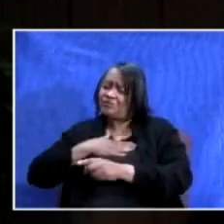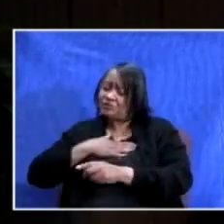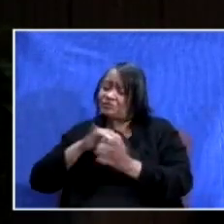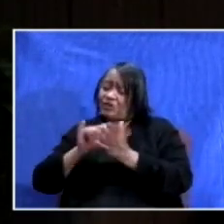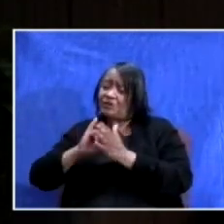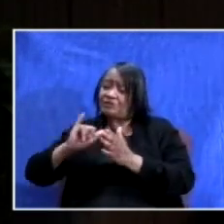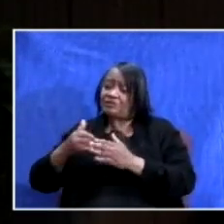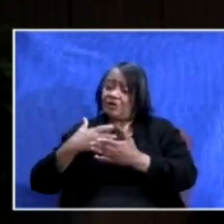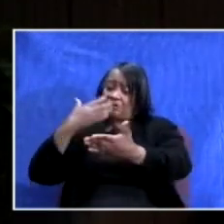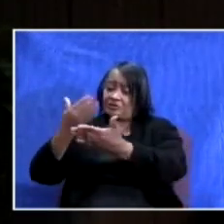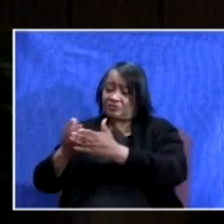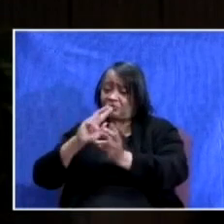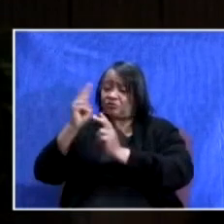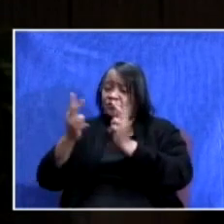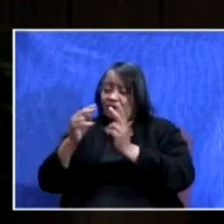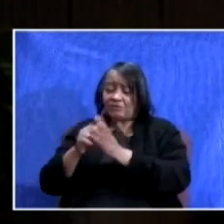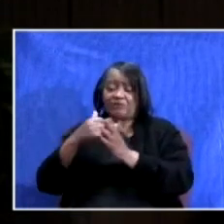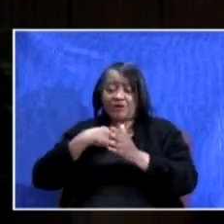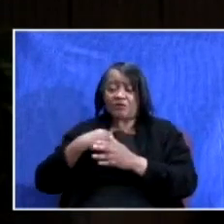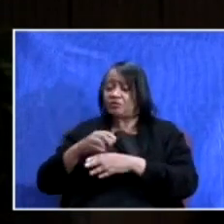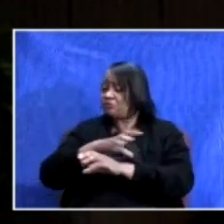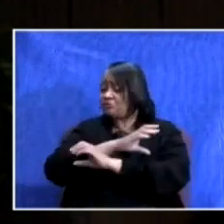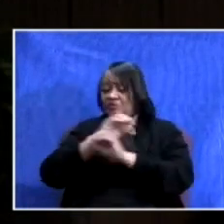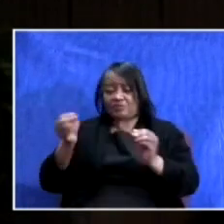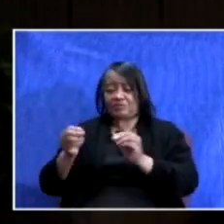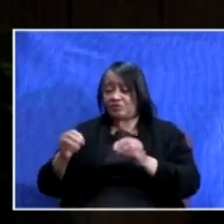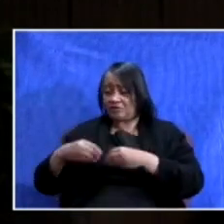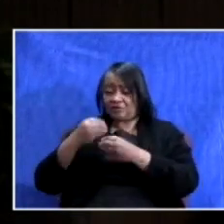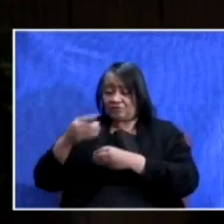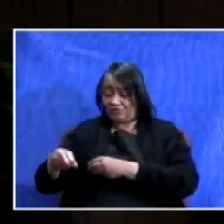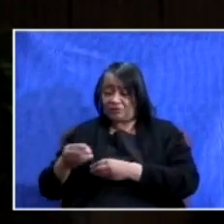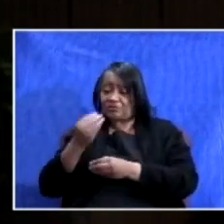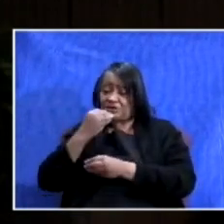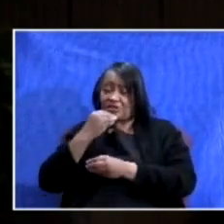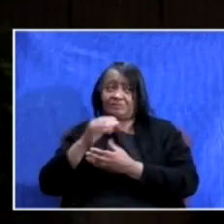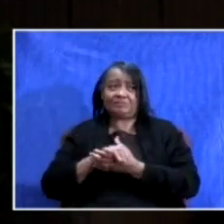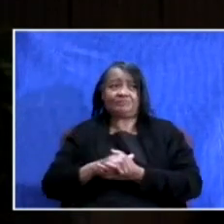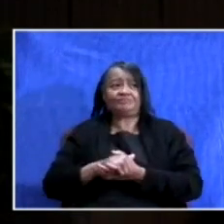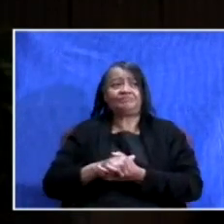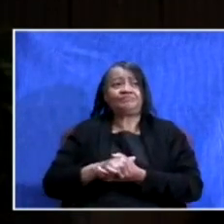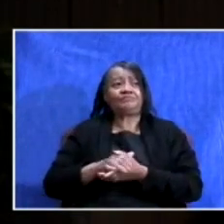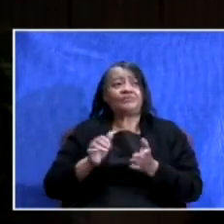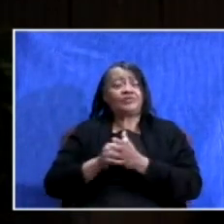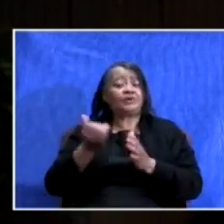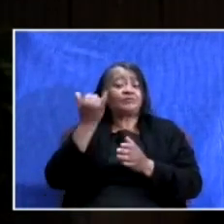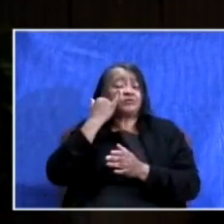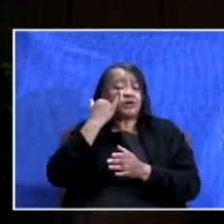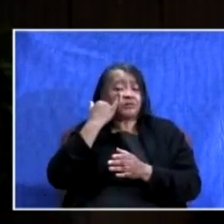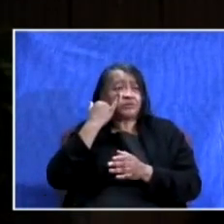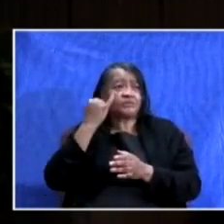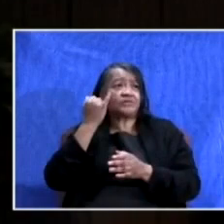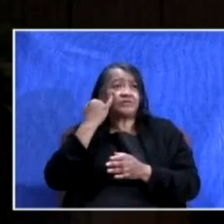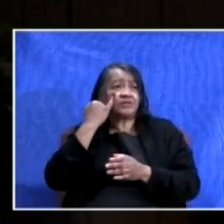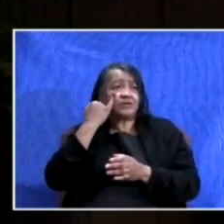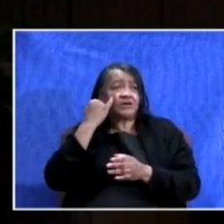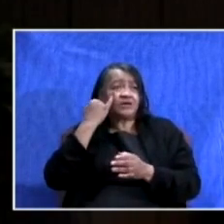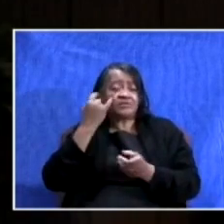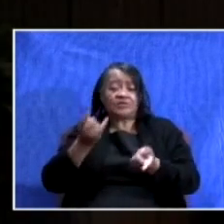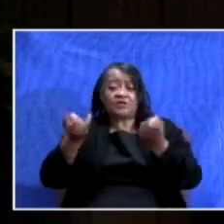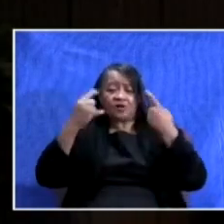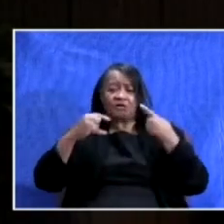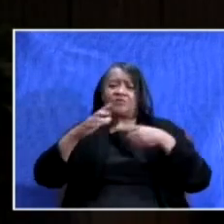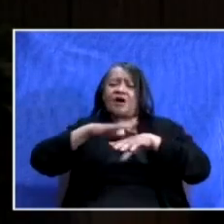has just arrived for a visit, and I have nothing for him to eat. And suppose he calls out from his